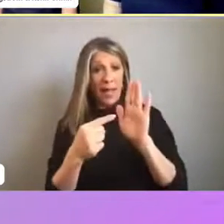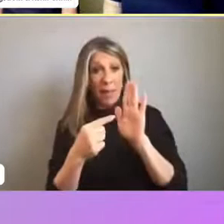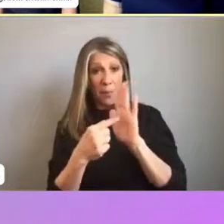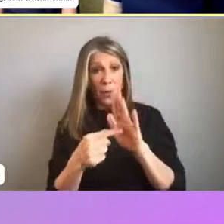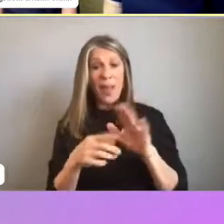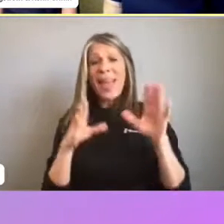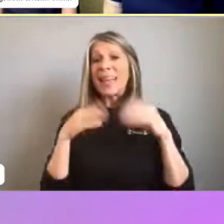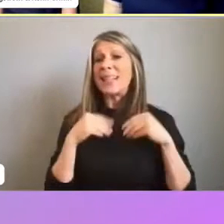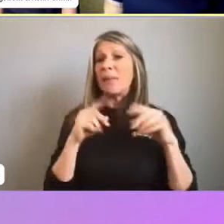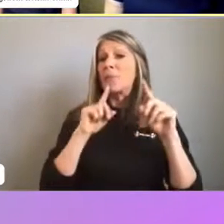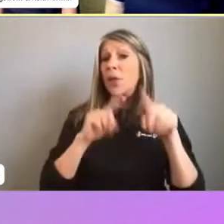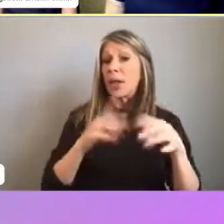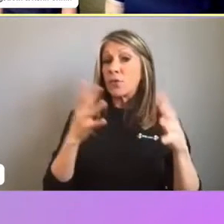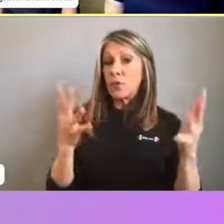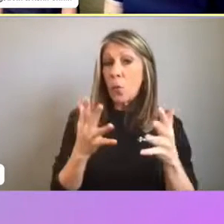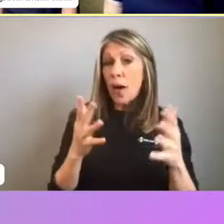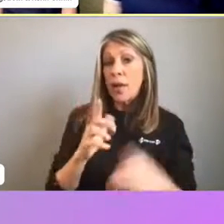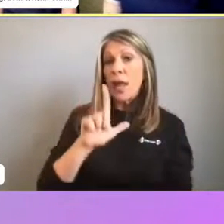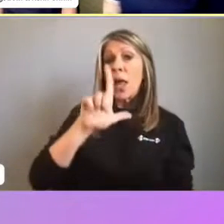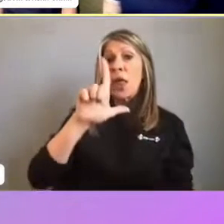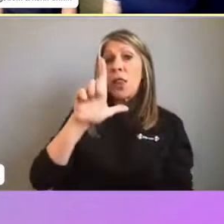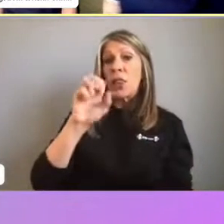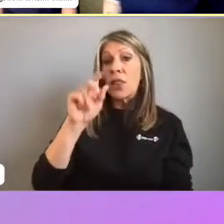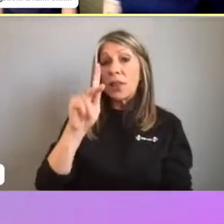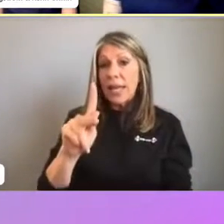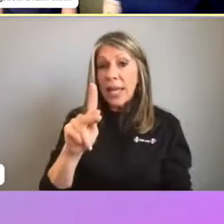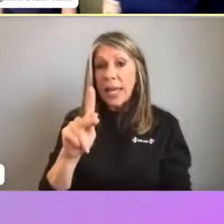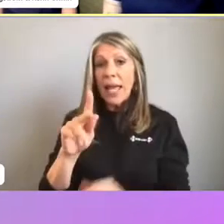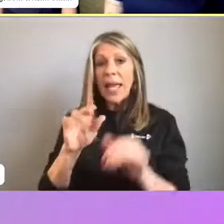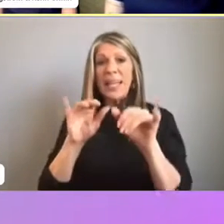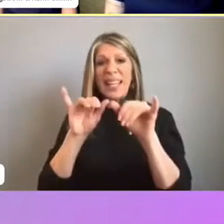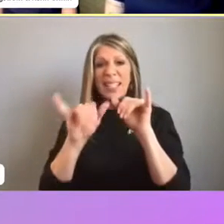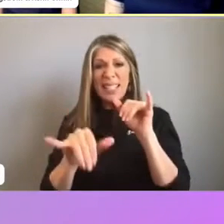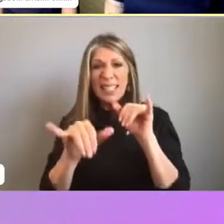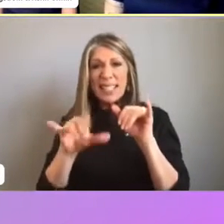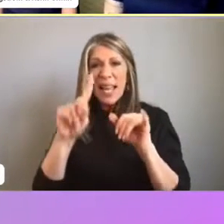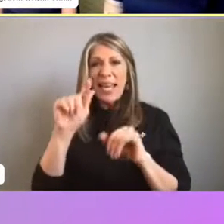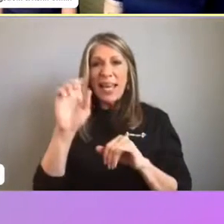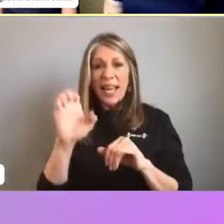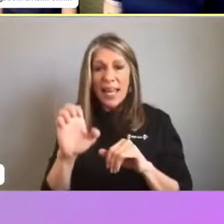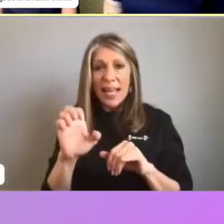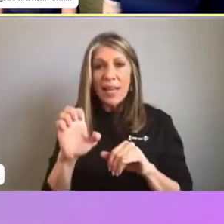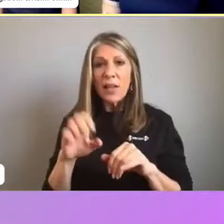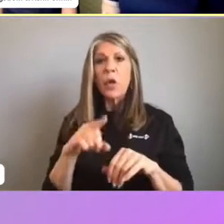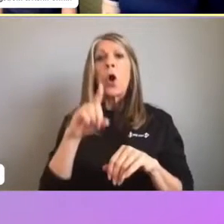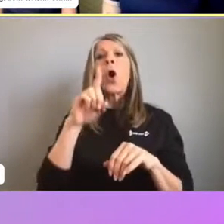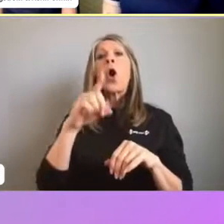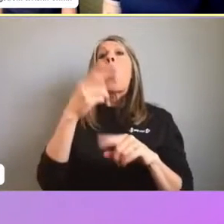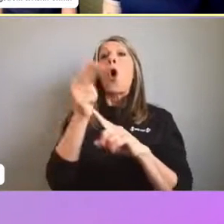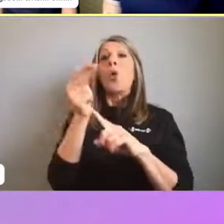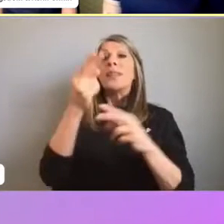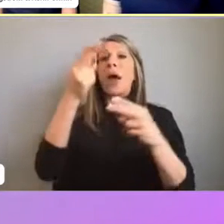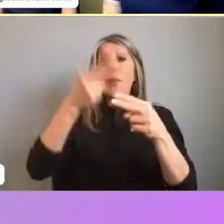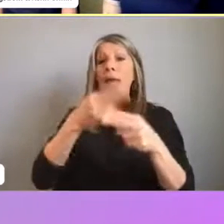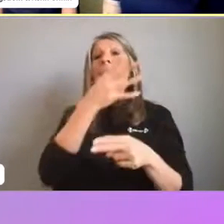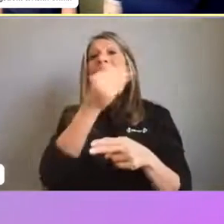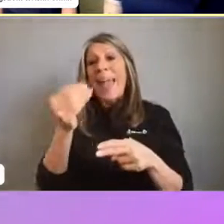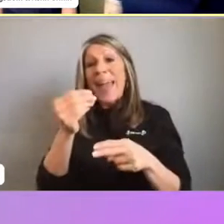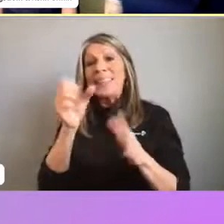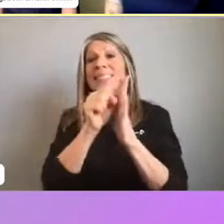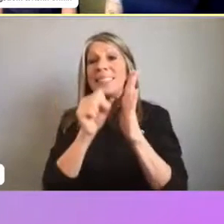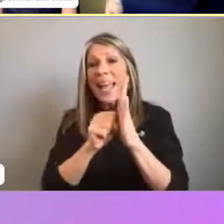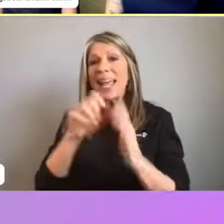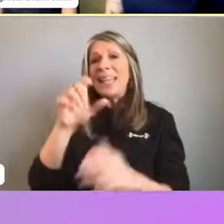acceptable answers were the link text and then stay dates. Link text hotel name, and stay dates.